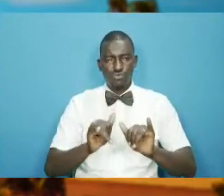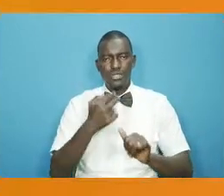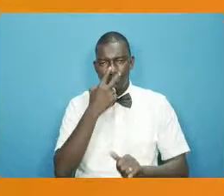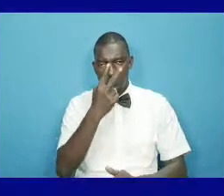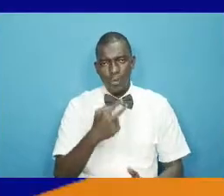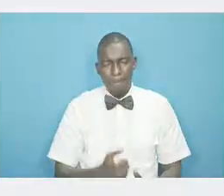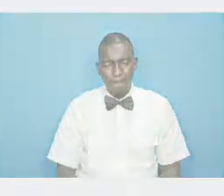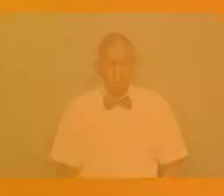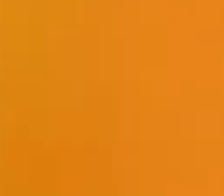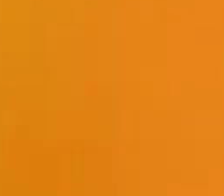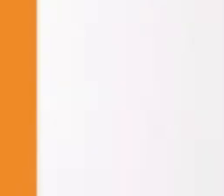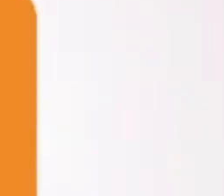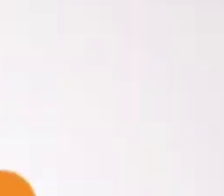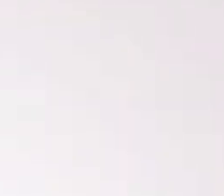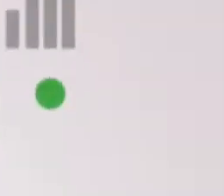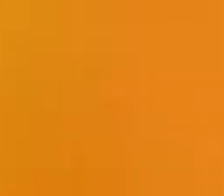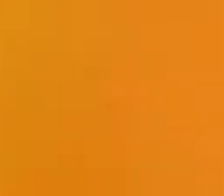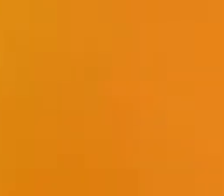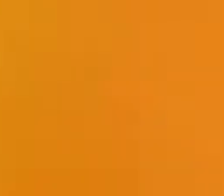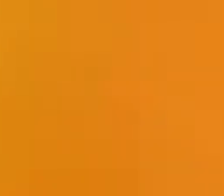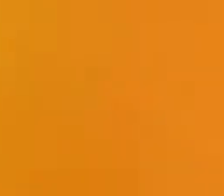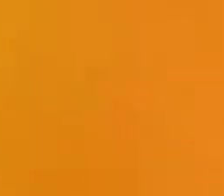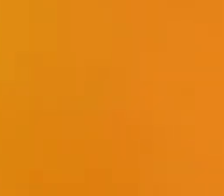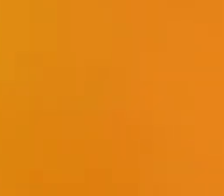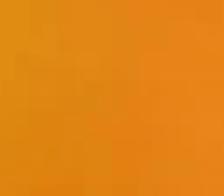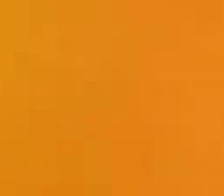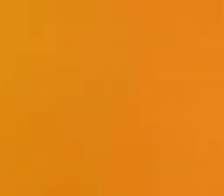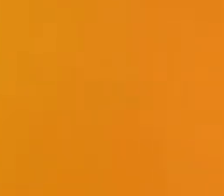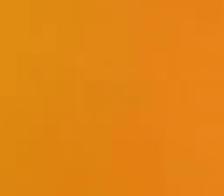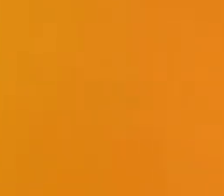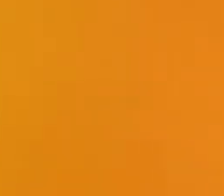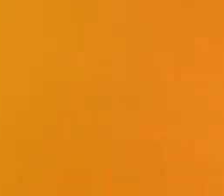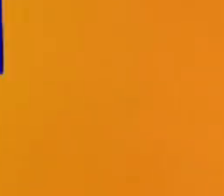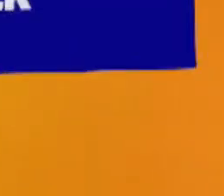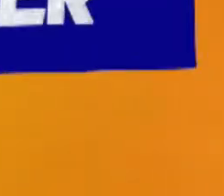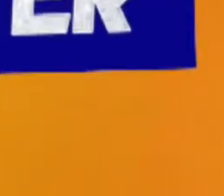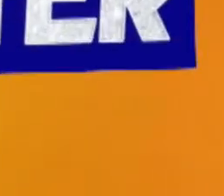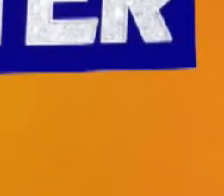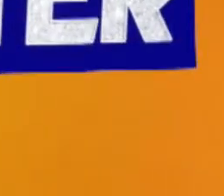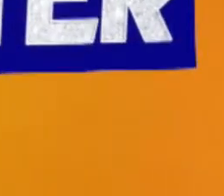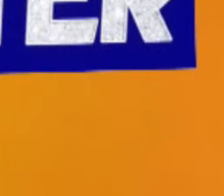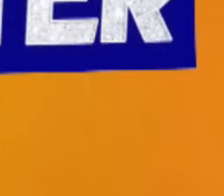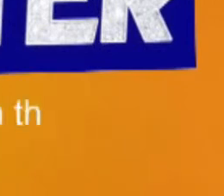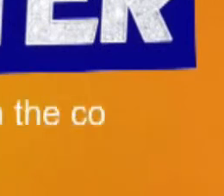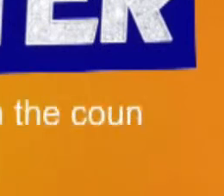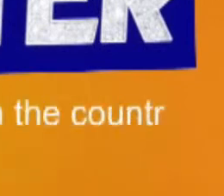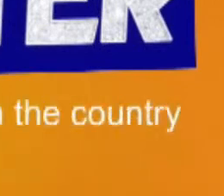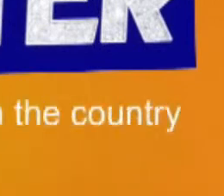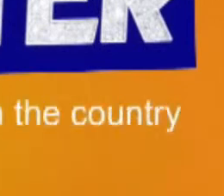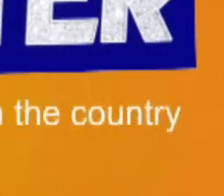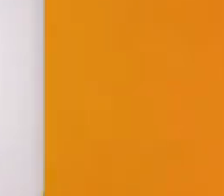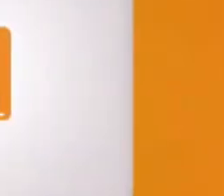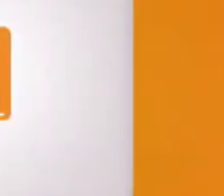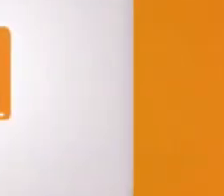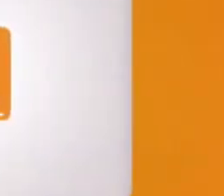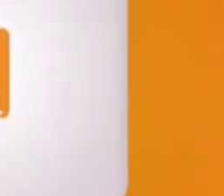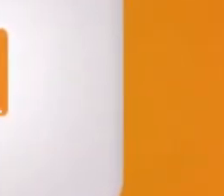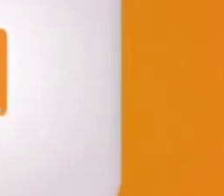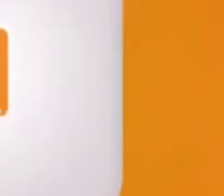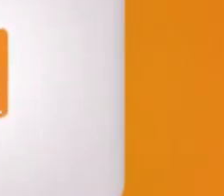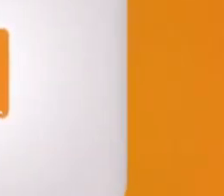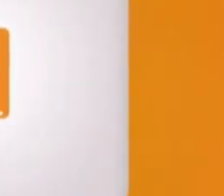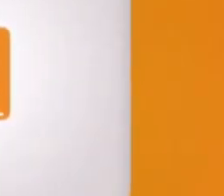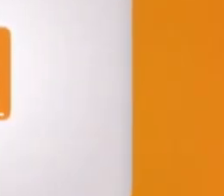away. The best product in town is back. QCell's MiFi router. Get the best MiFi in the country for